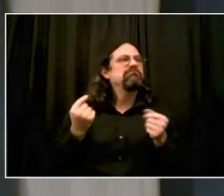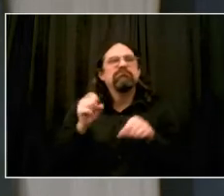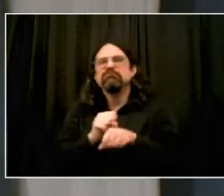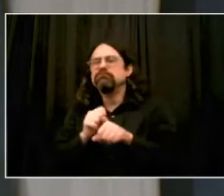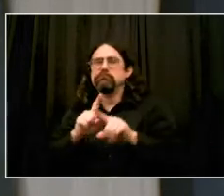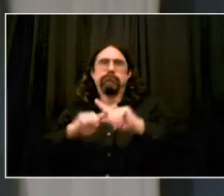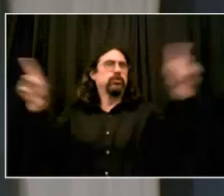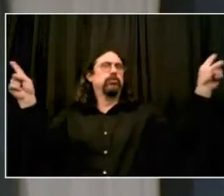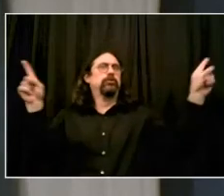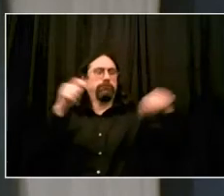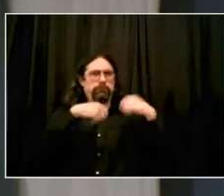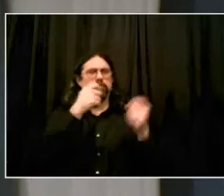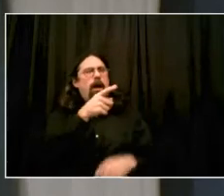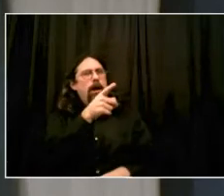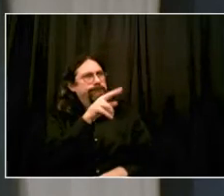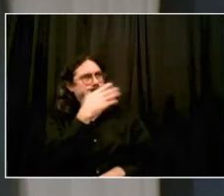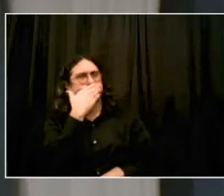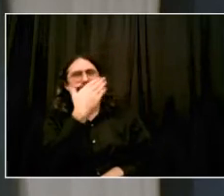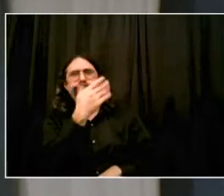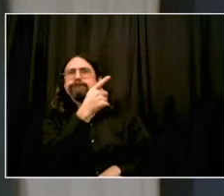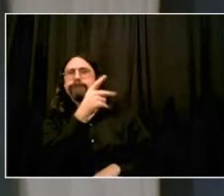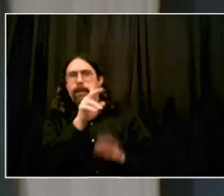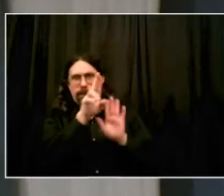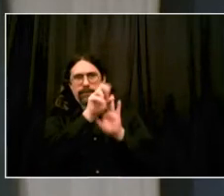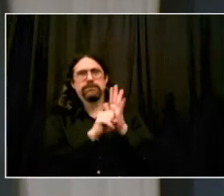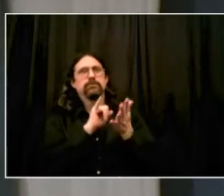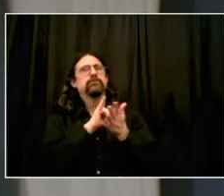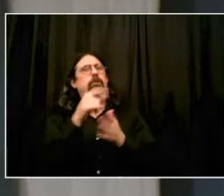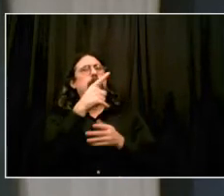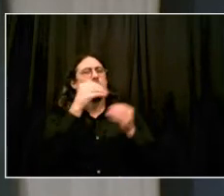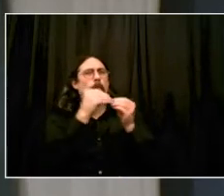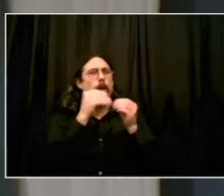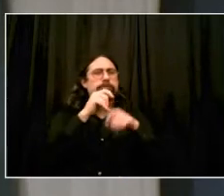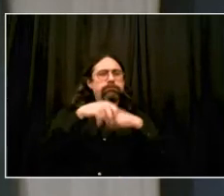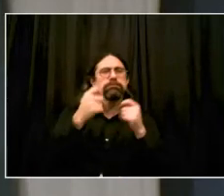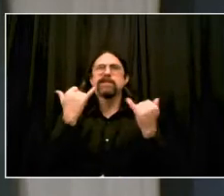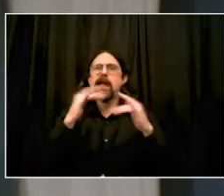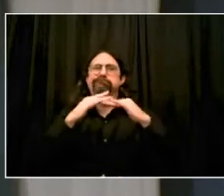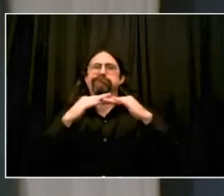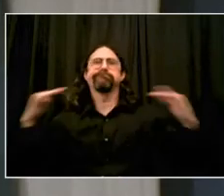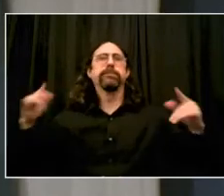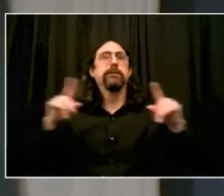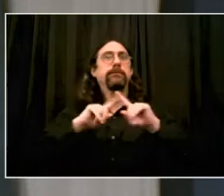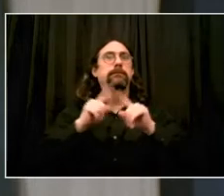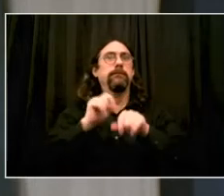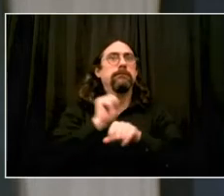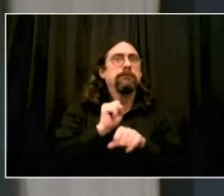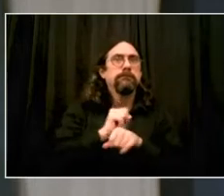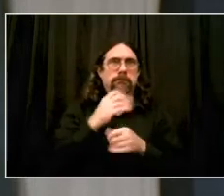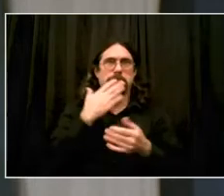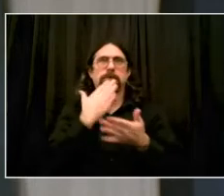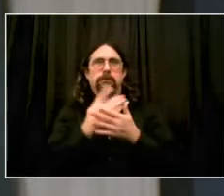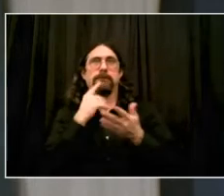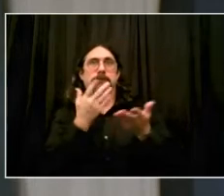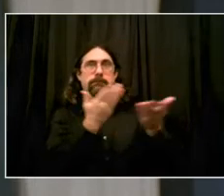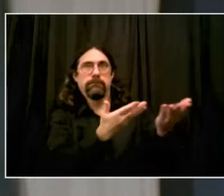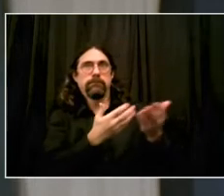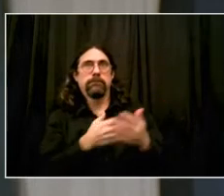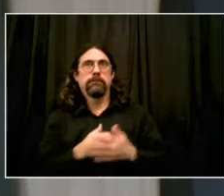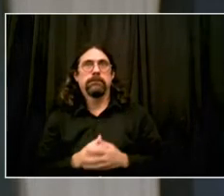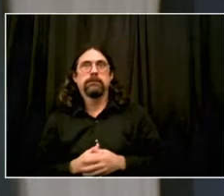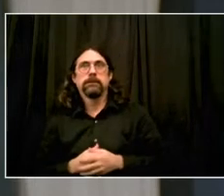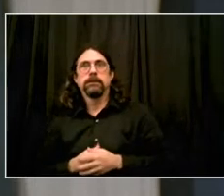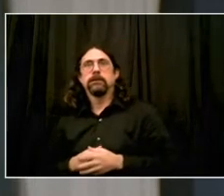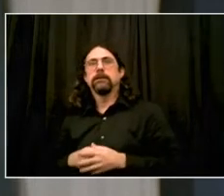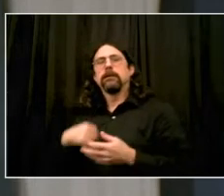ecosystems, where you have the bank, you have the barbershop, you have the business, you have the housing, and it's all in one ecosystem. Those